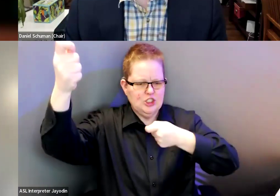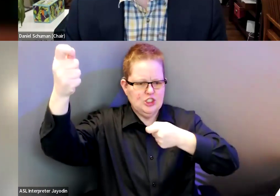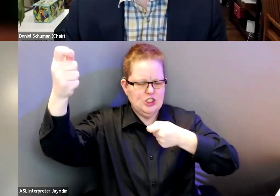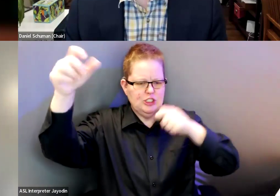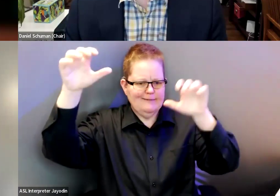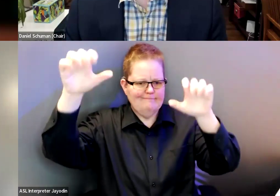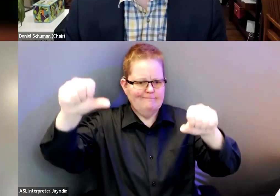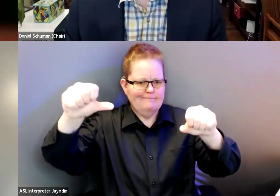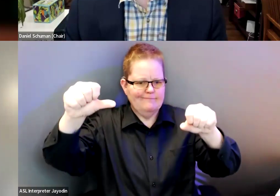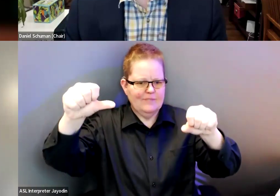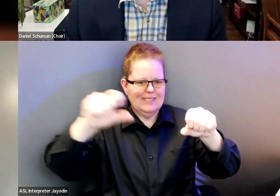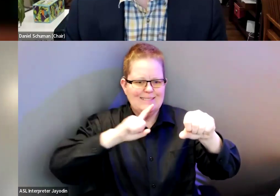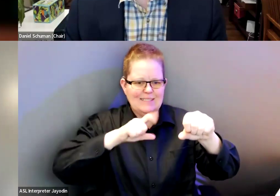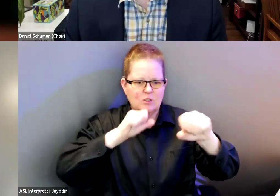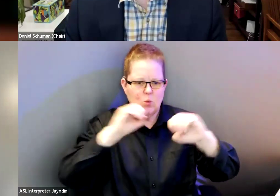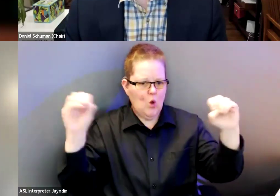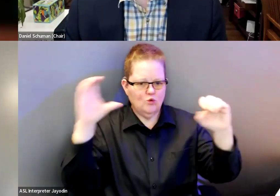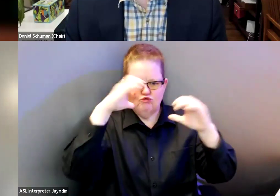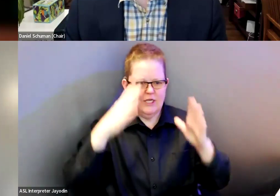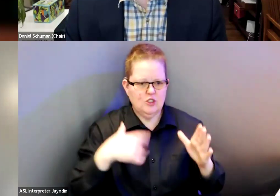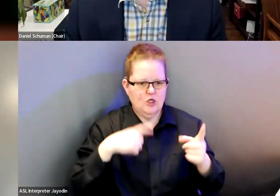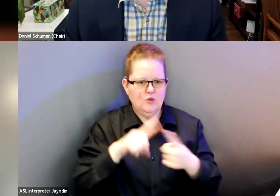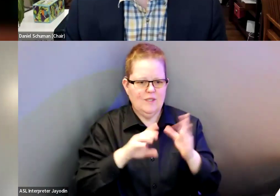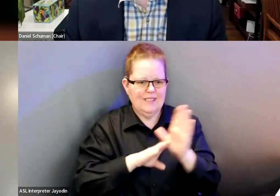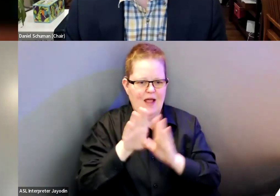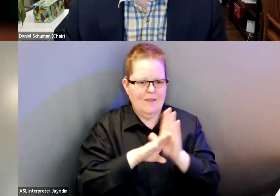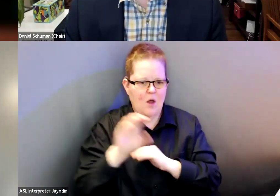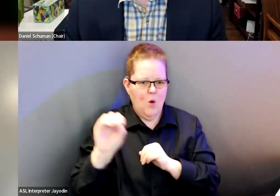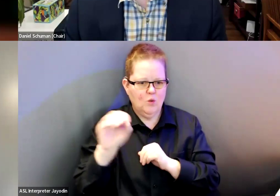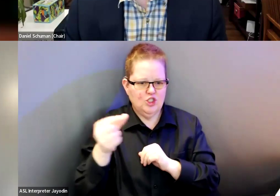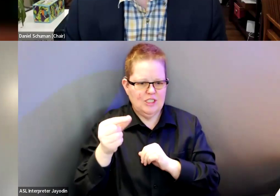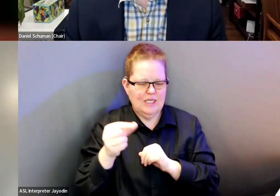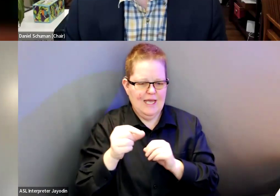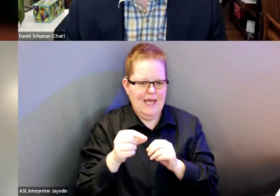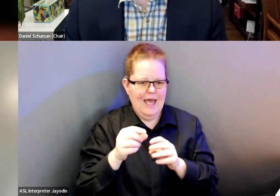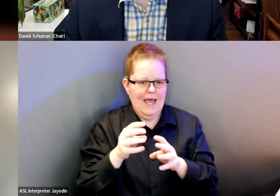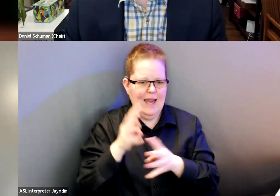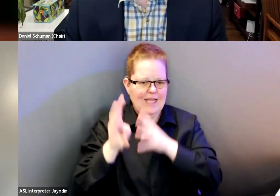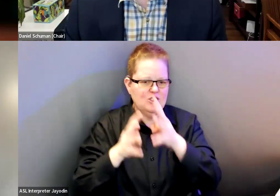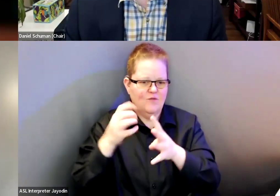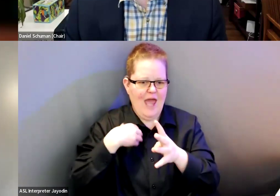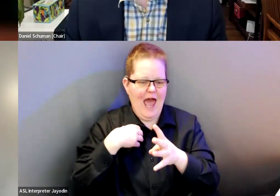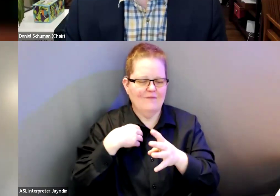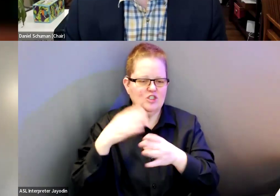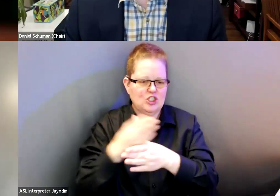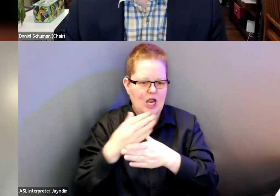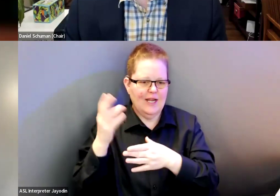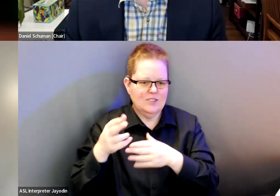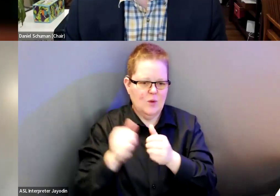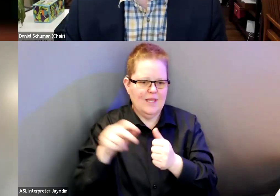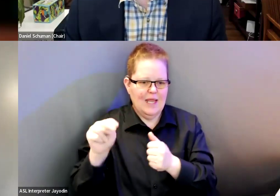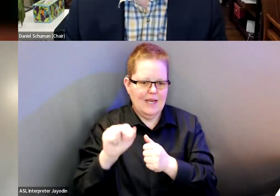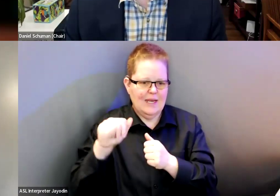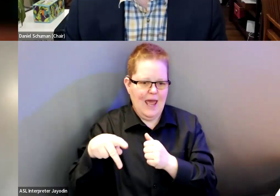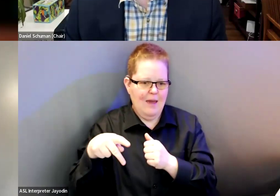is no stranger to the development of OG initiatives. I mean, we have a shared history with NAP4. And I noted that